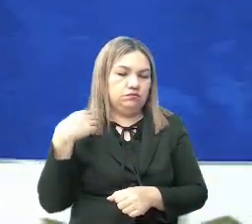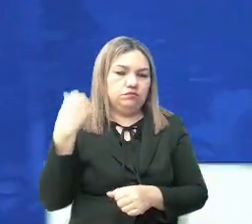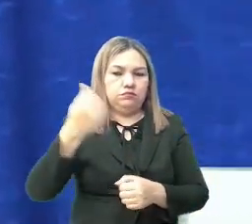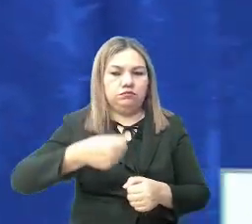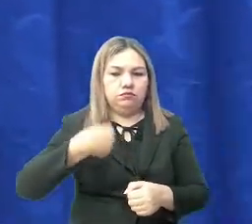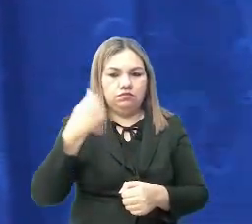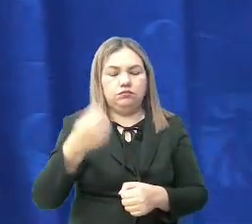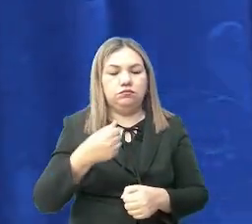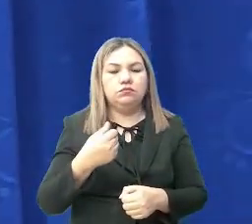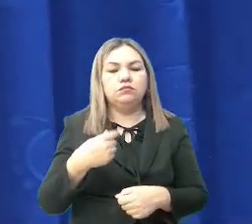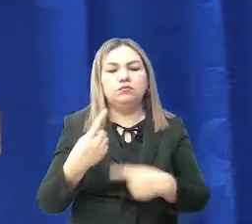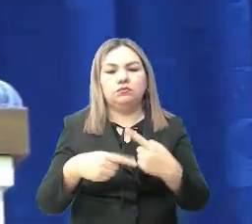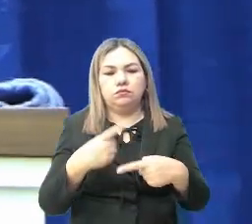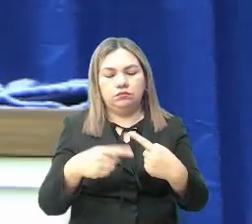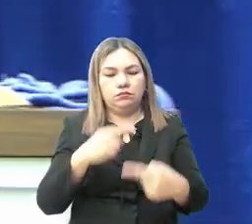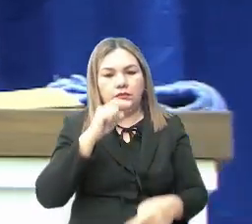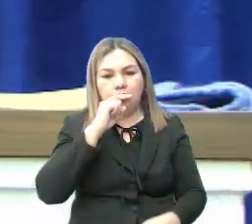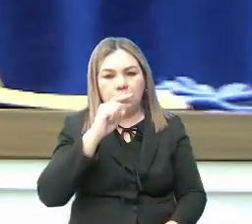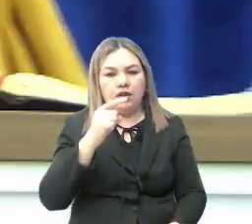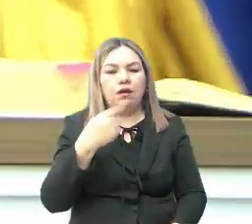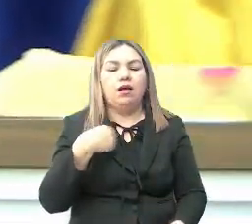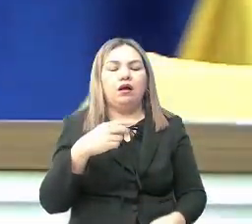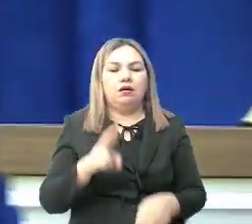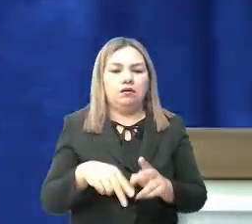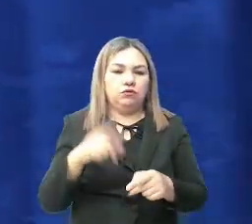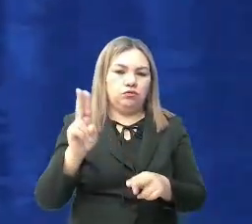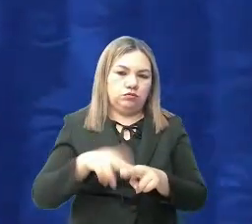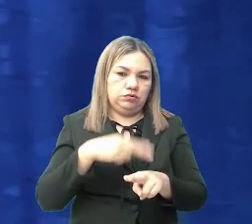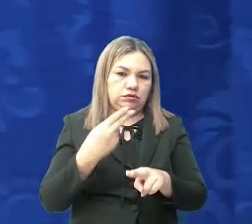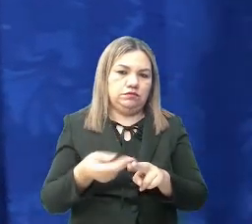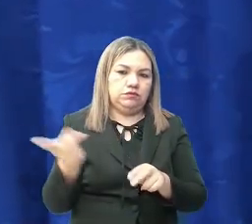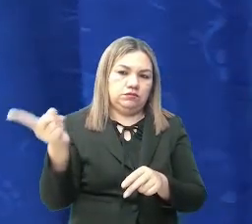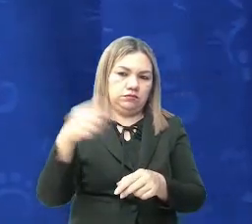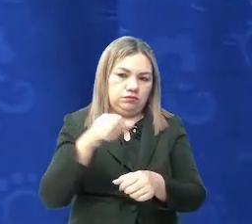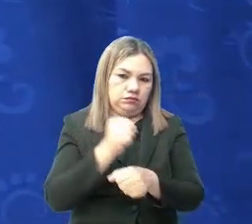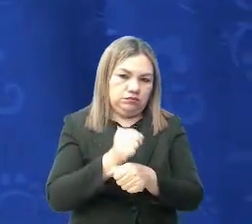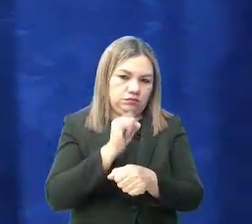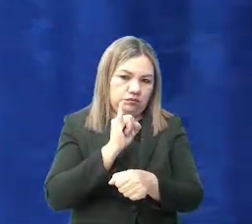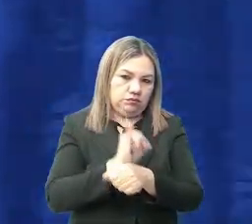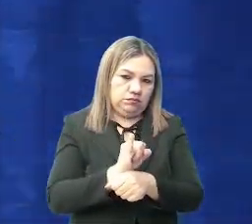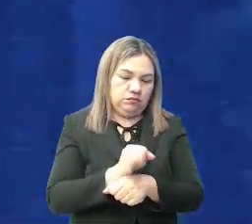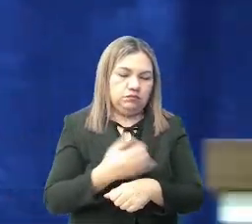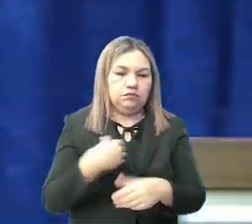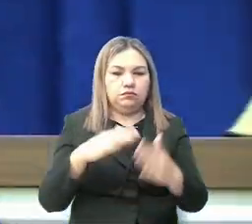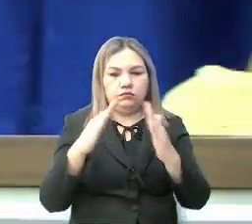When everything goes bad, oh, I'm gonna go to the house of the Father.